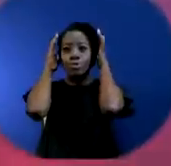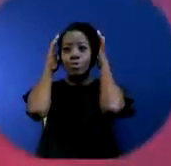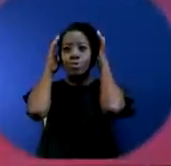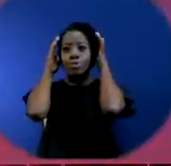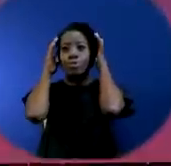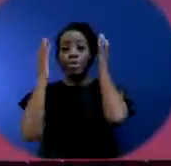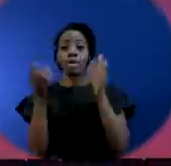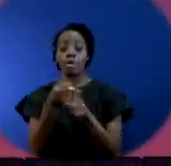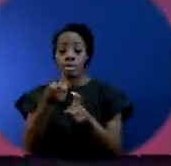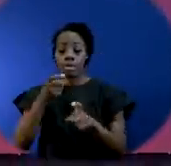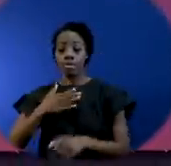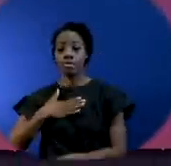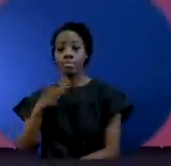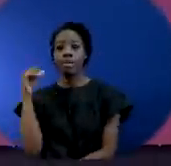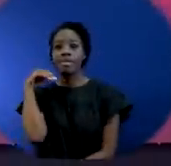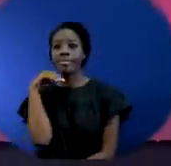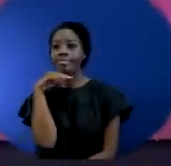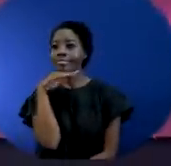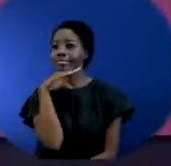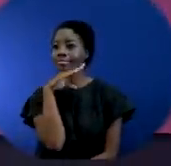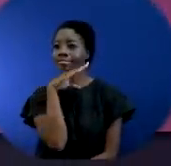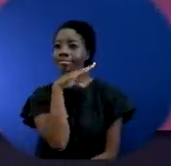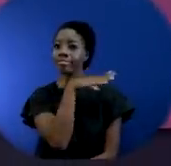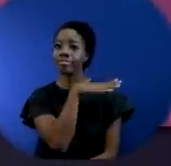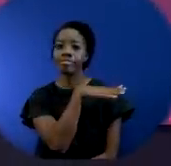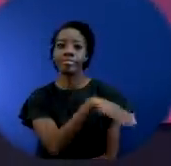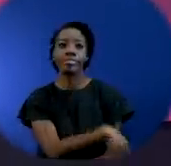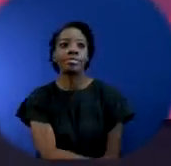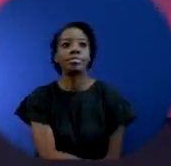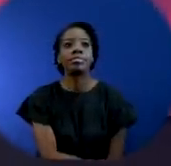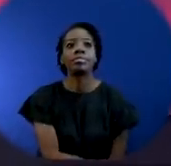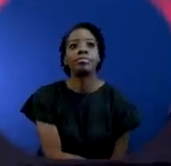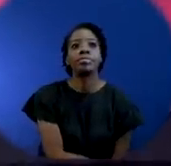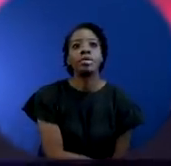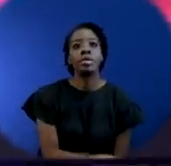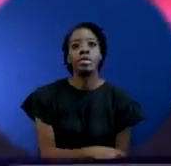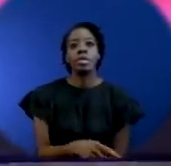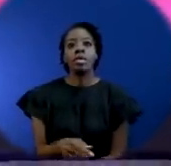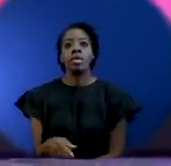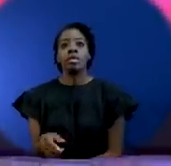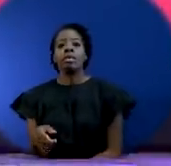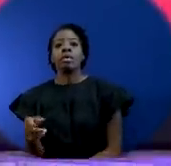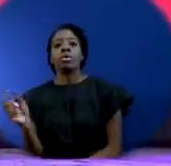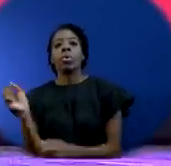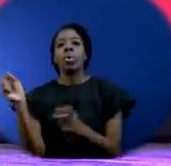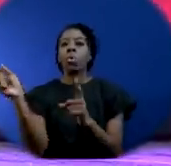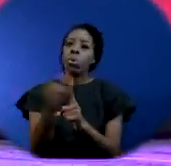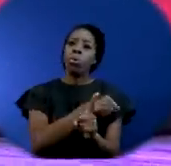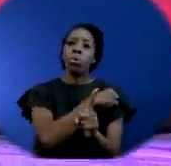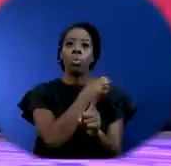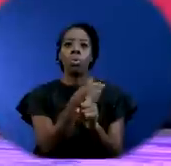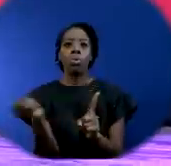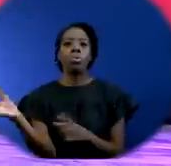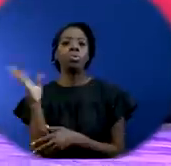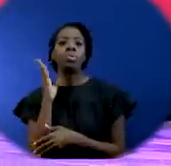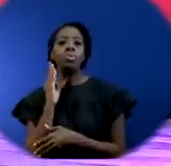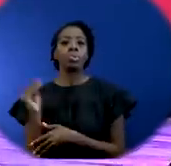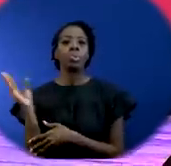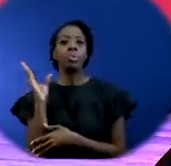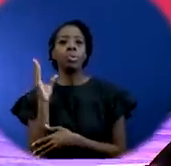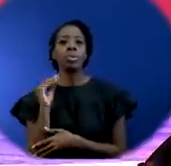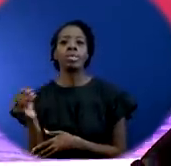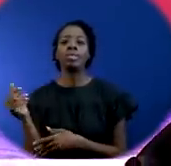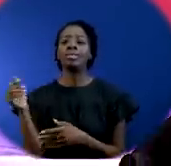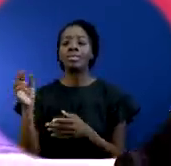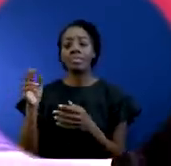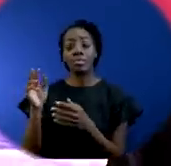formed from my lies. The lashes you took, they were